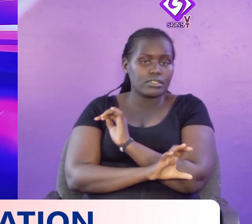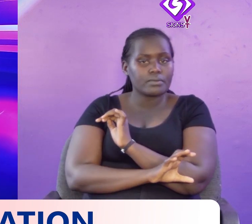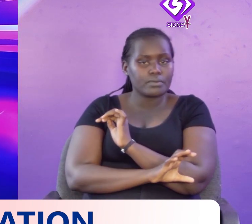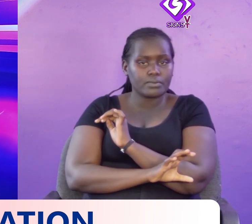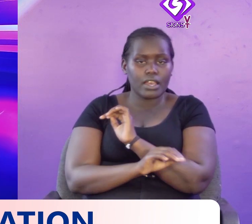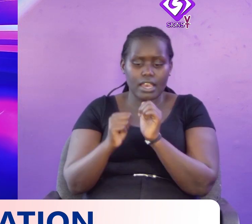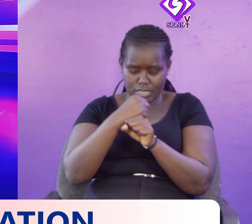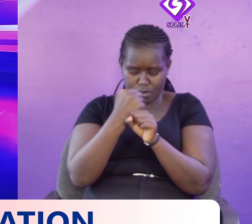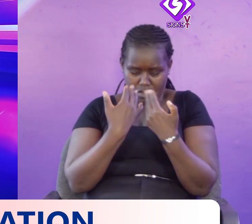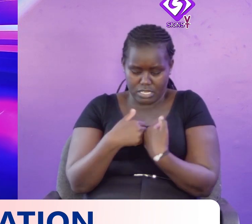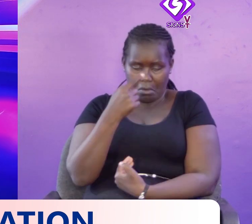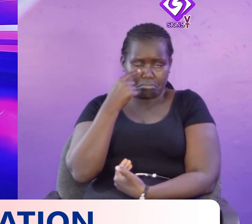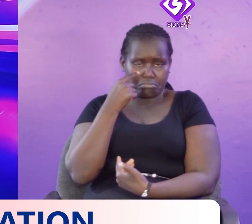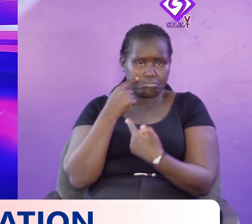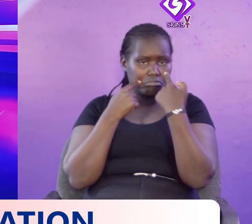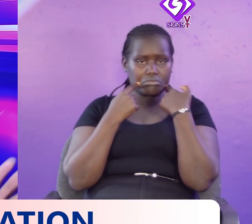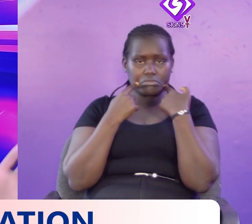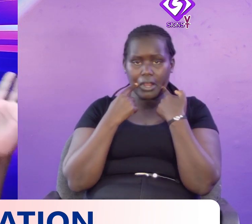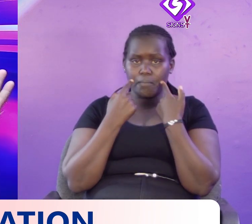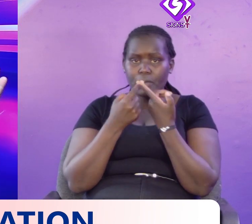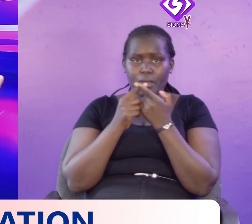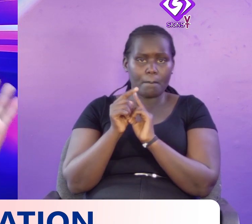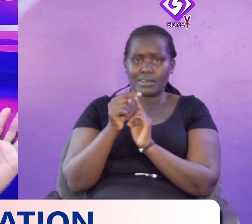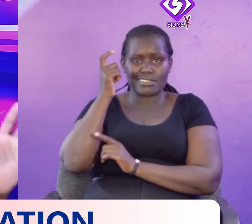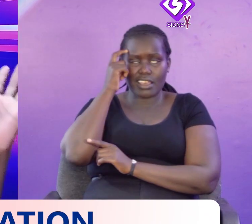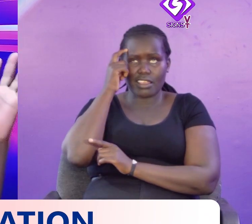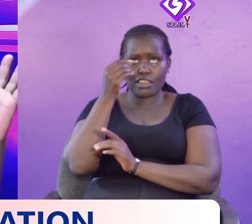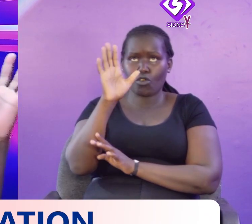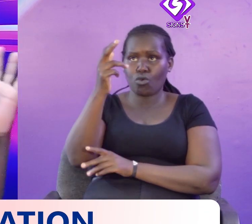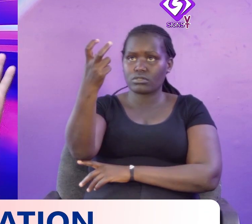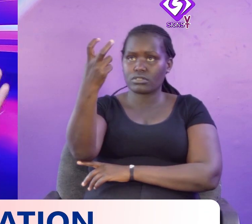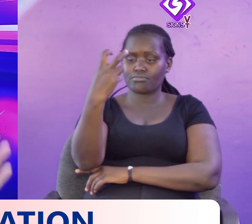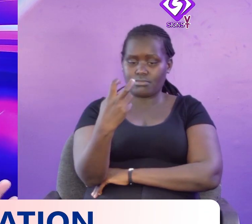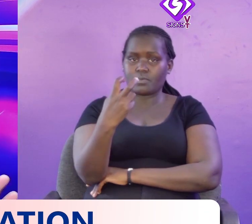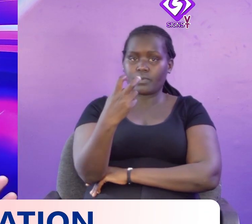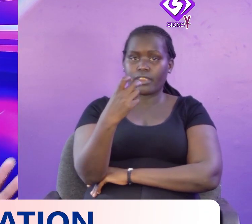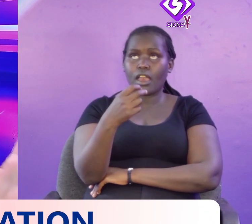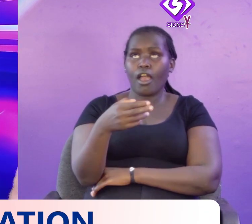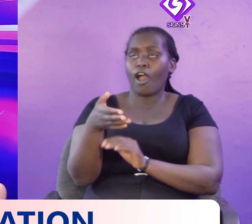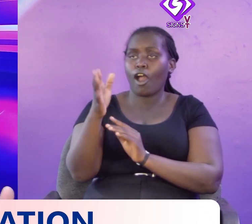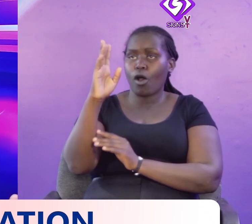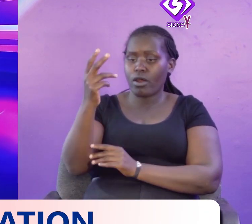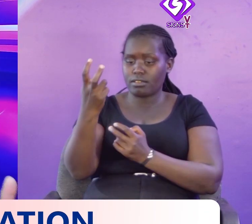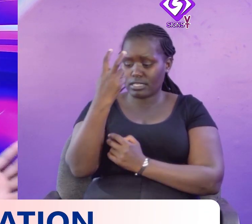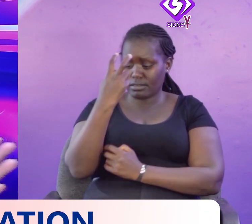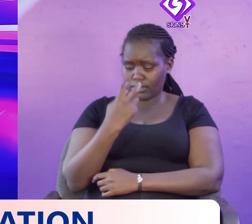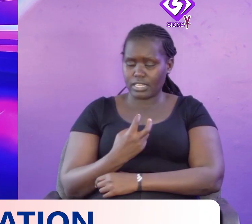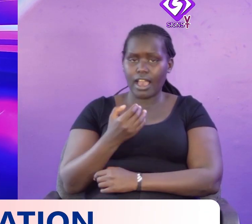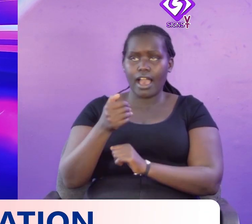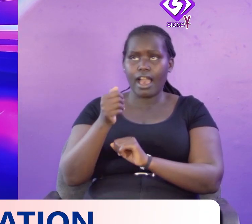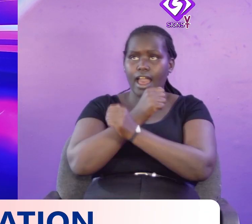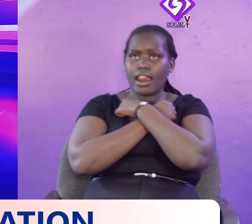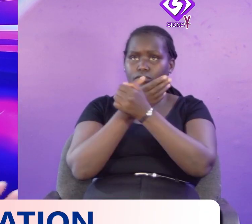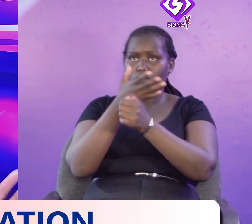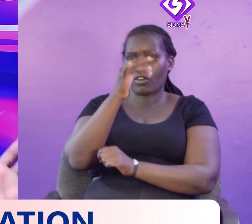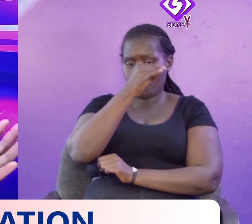me cry. I don't know who I'll ever cry to, but I think that God is watching, God is seeing. And right. I love God because he has a way of